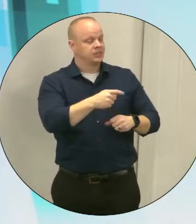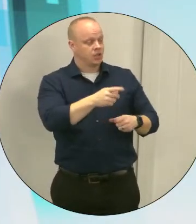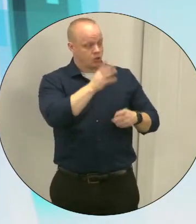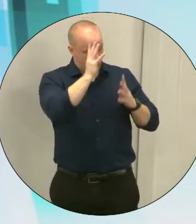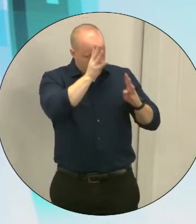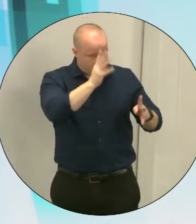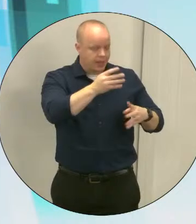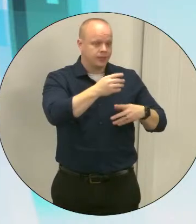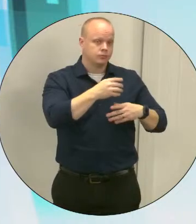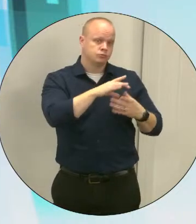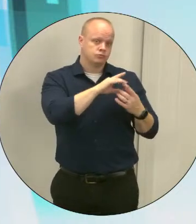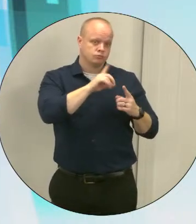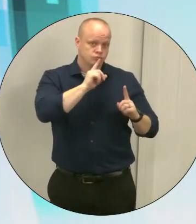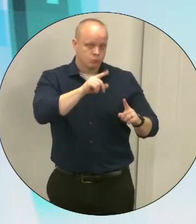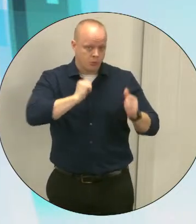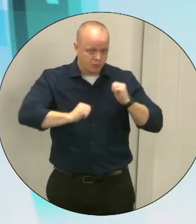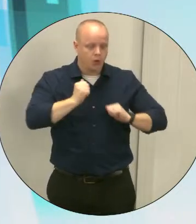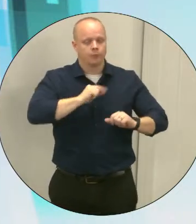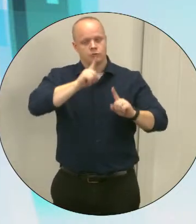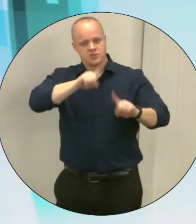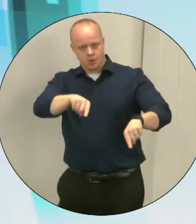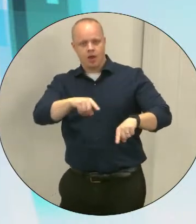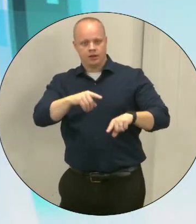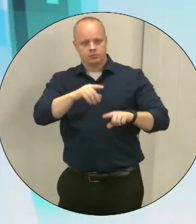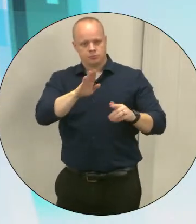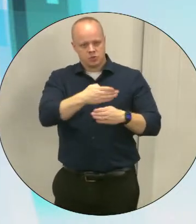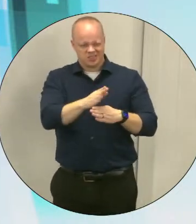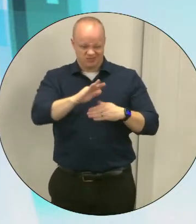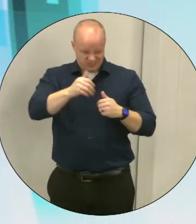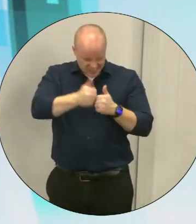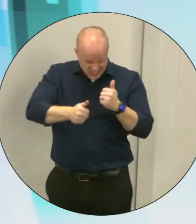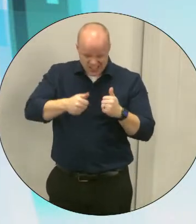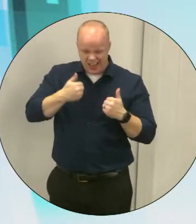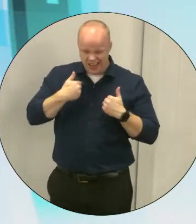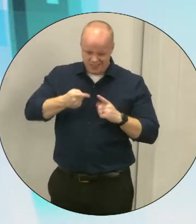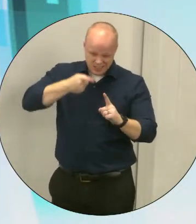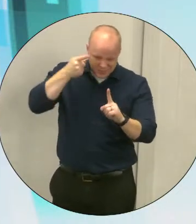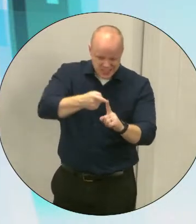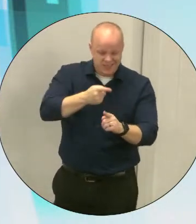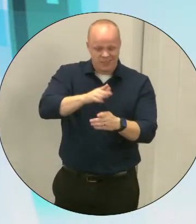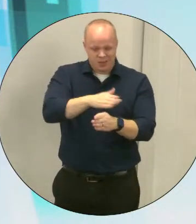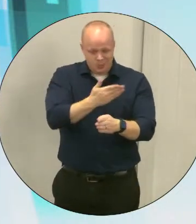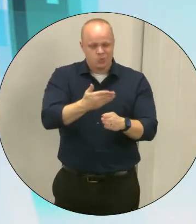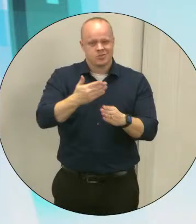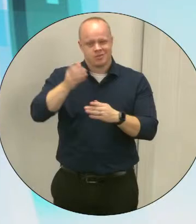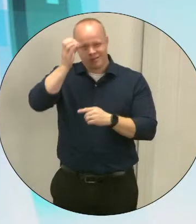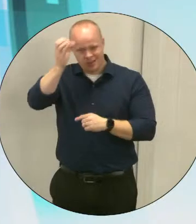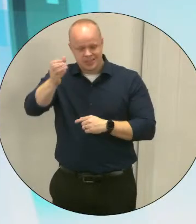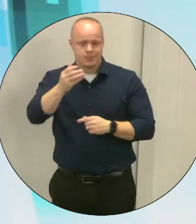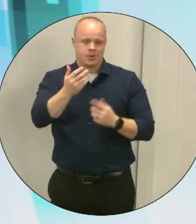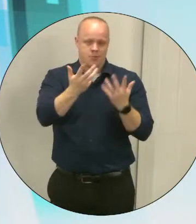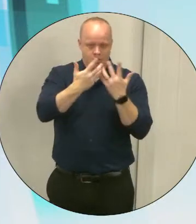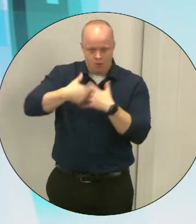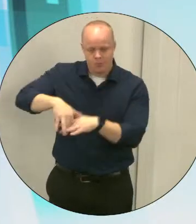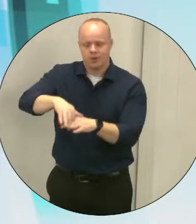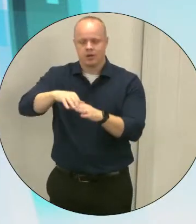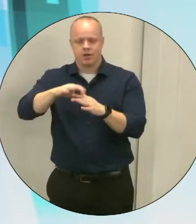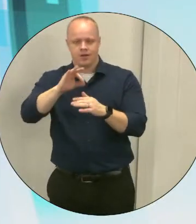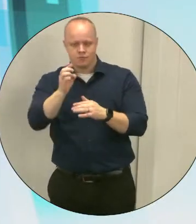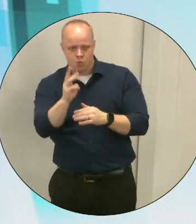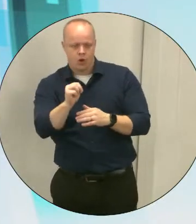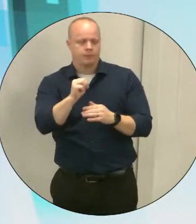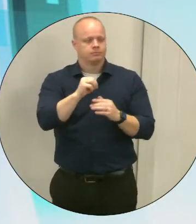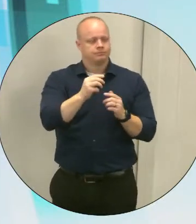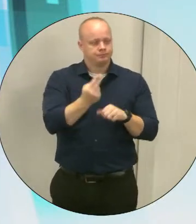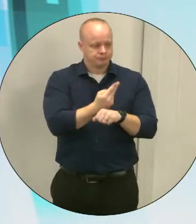and connect music. Each of the grade levels are to learn very specific music concepts within melody, rhythm, harmony, form, and expressive qualities, using